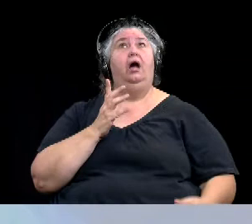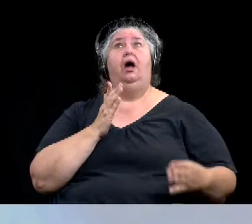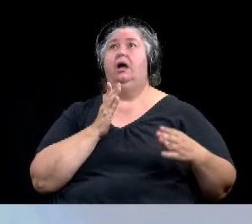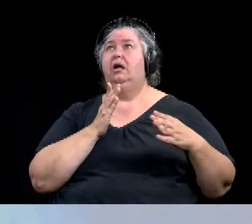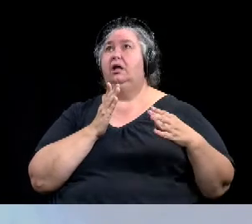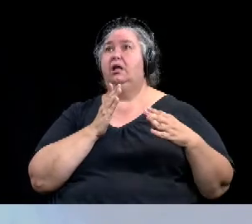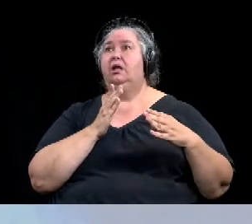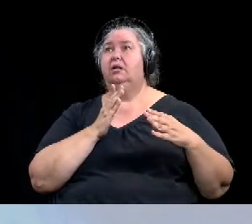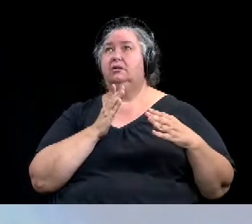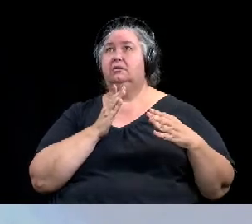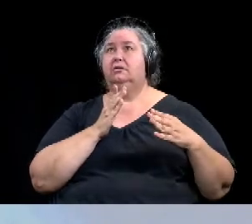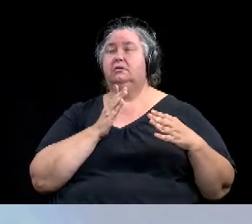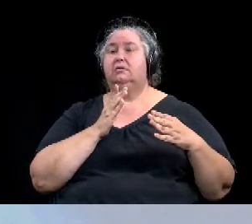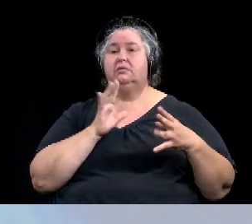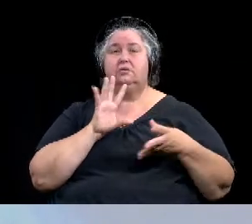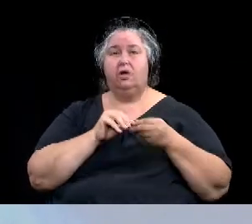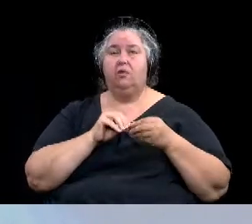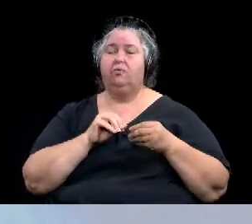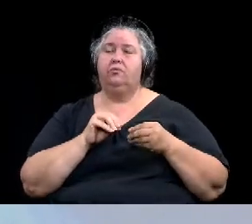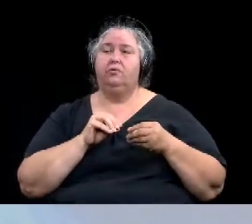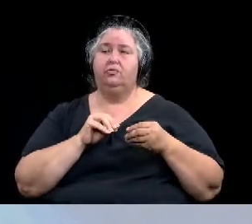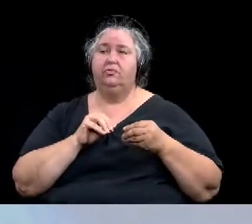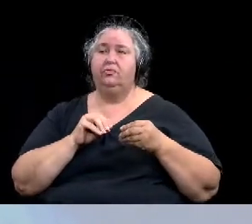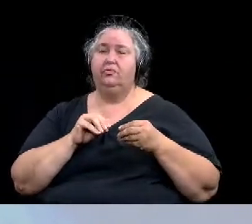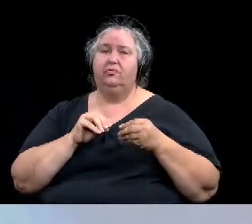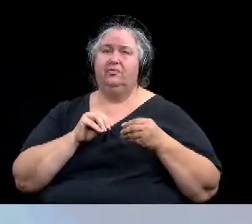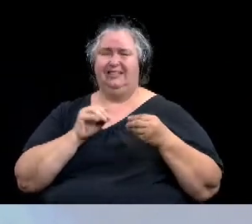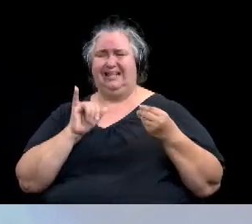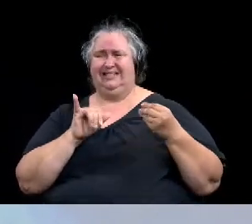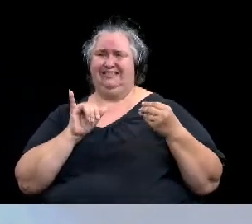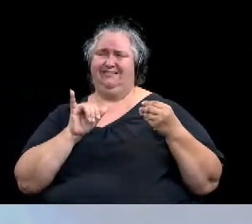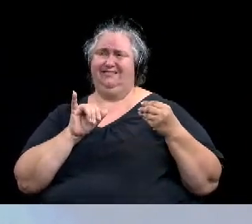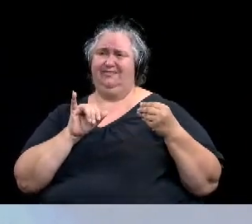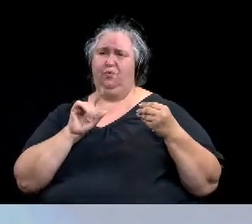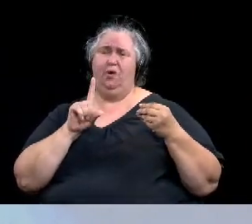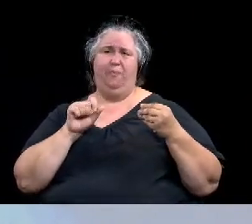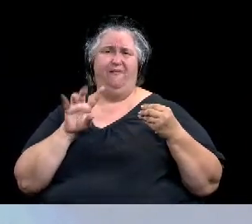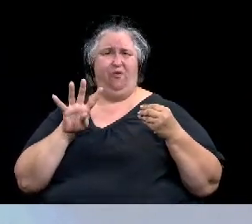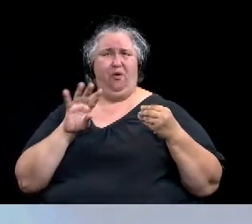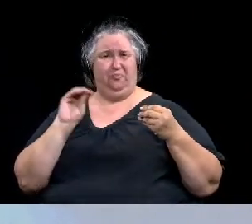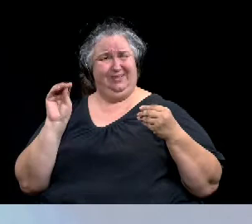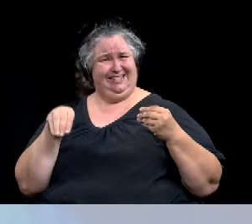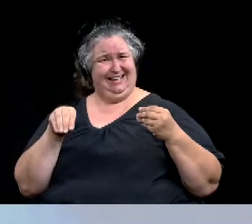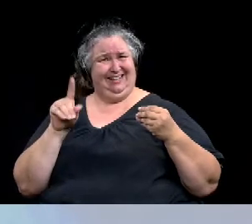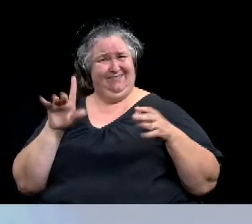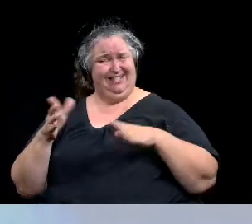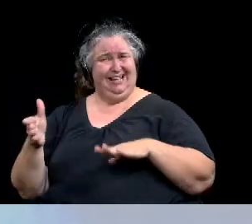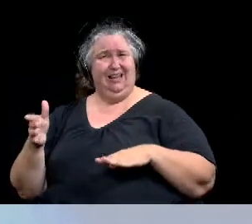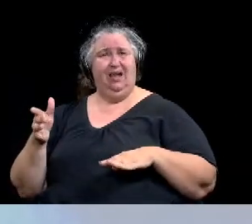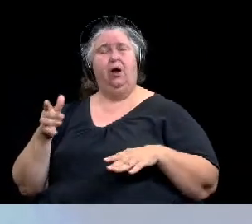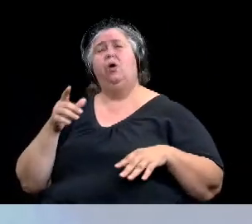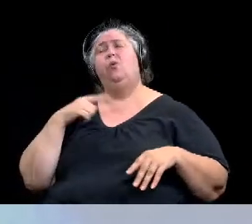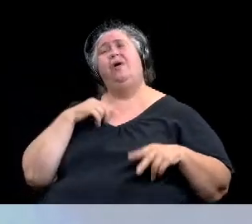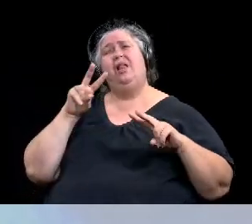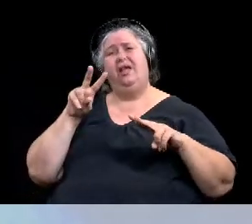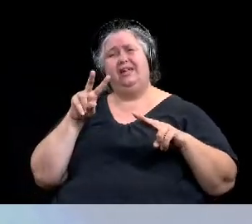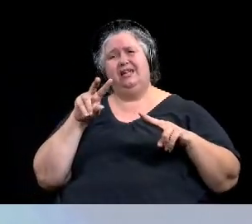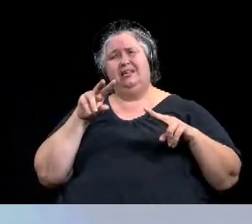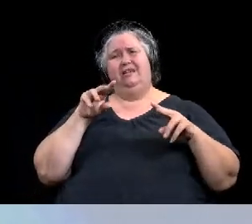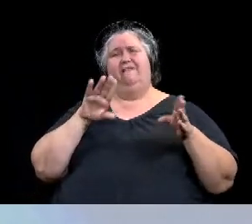That puts our mortality rate at about 1.4%. And we focused a lot on mortality because mortality is